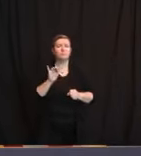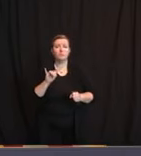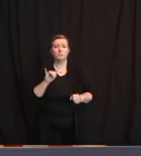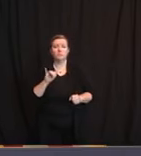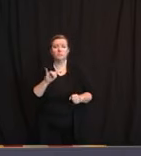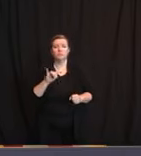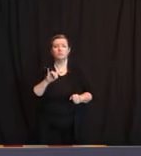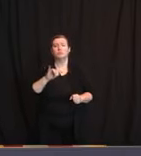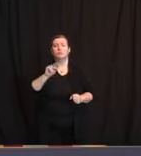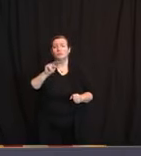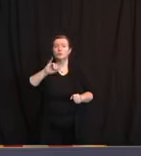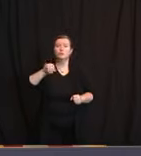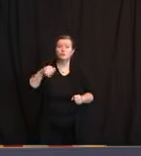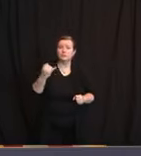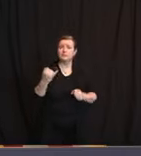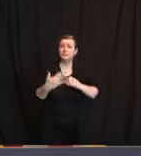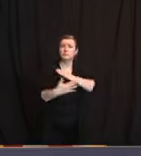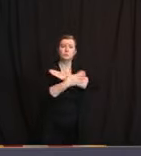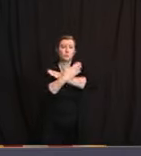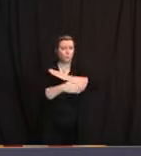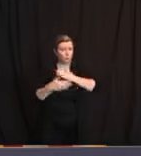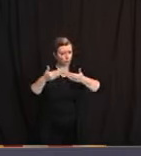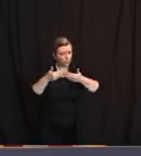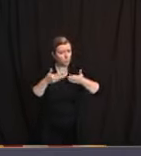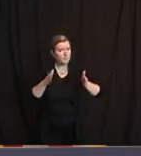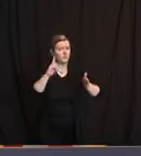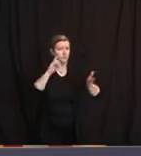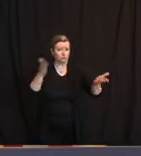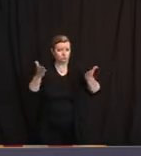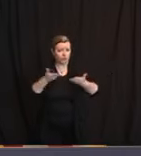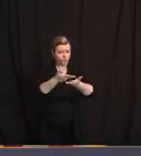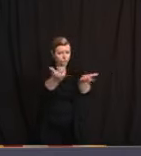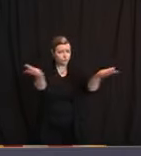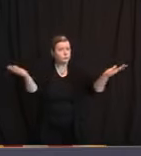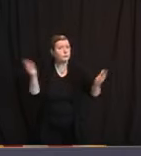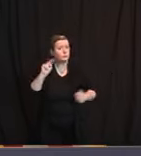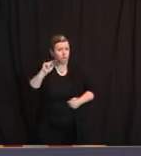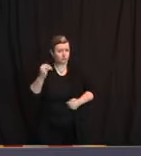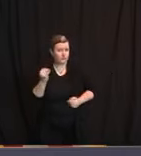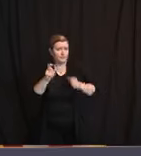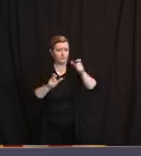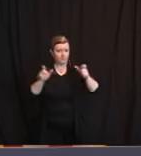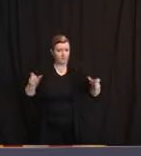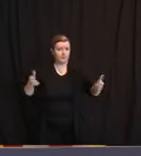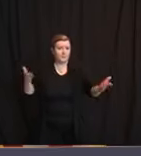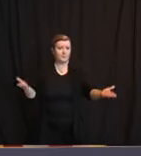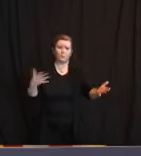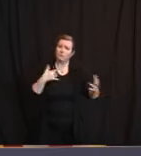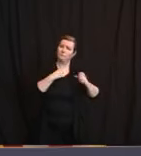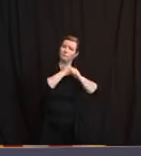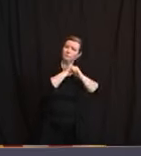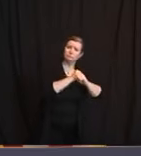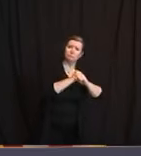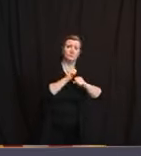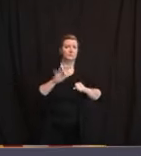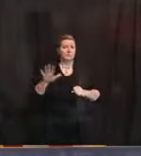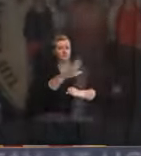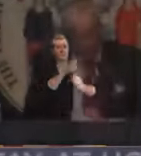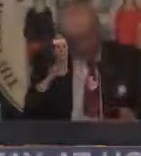families across our state and region, and we can do it in a way that is consistent with protecting the public health of every